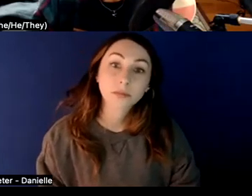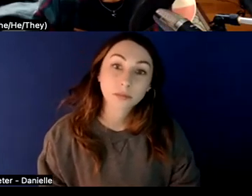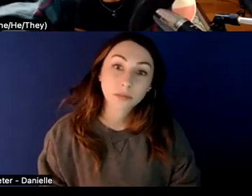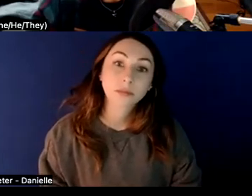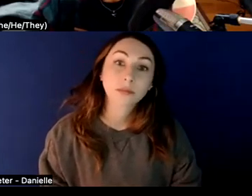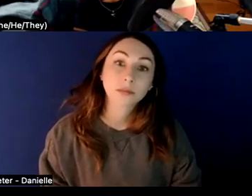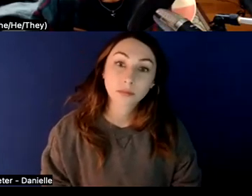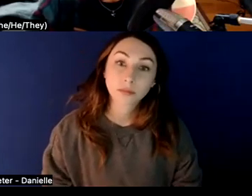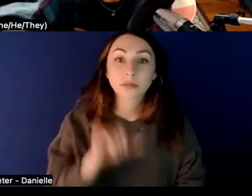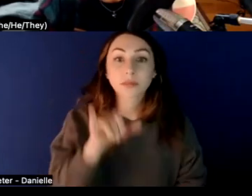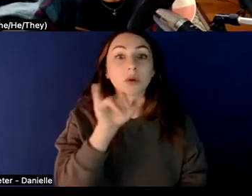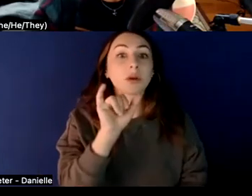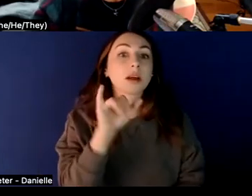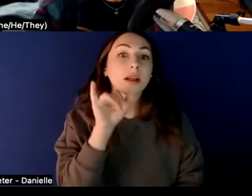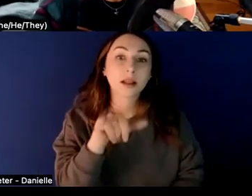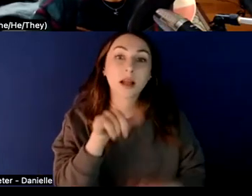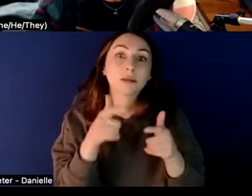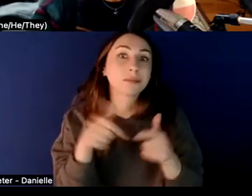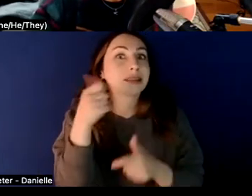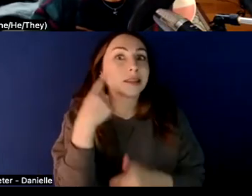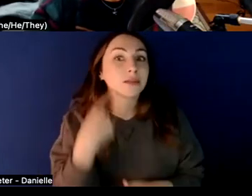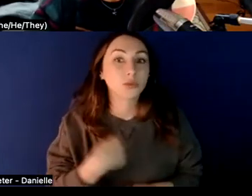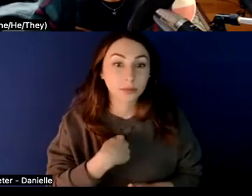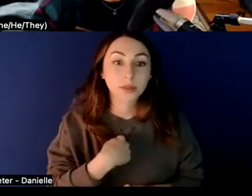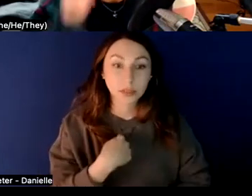that was the biggest thing for me, I found, was